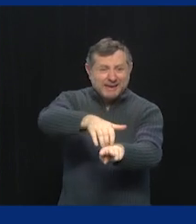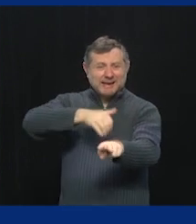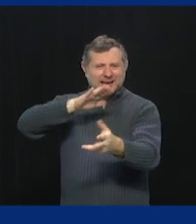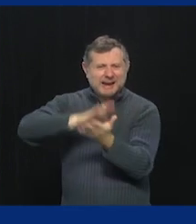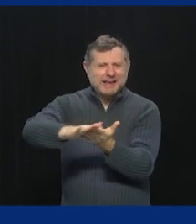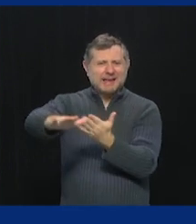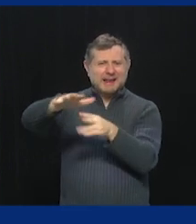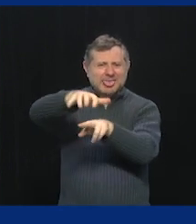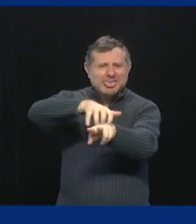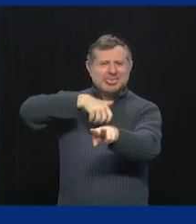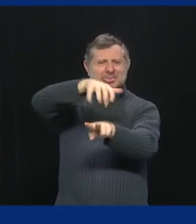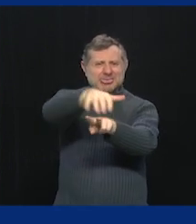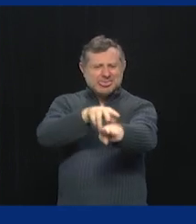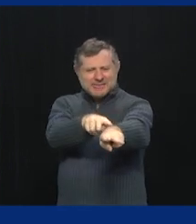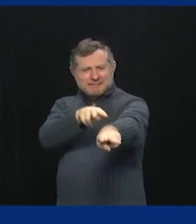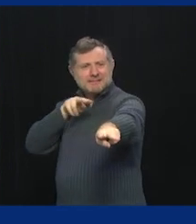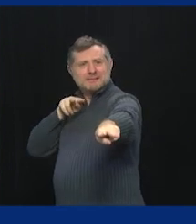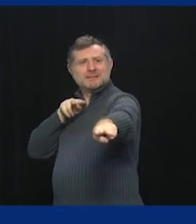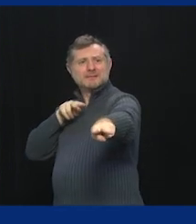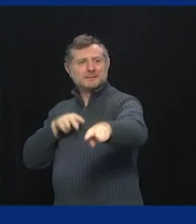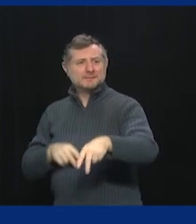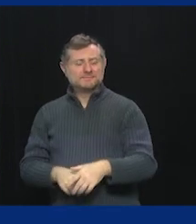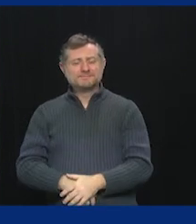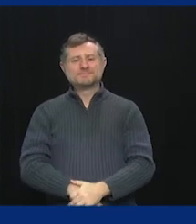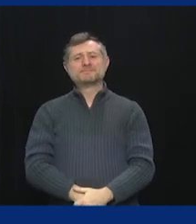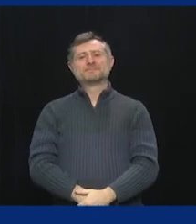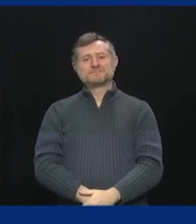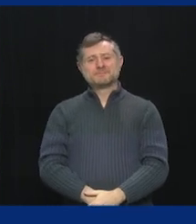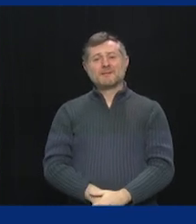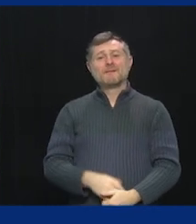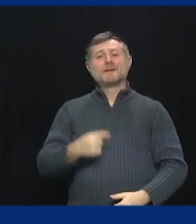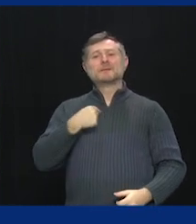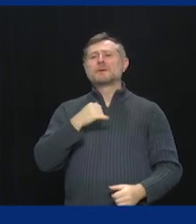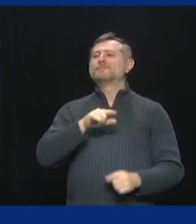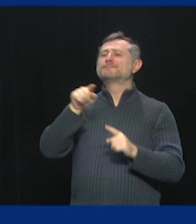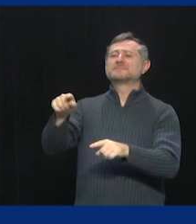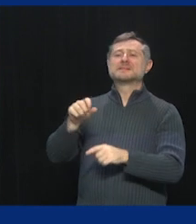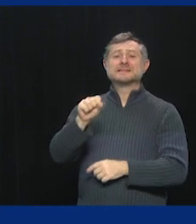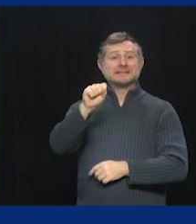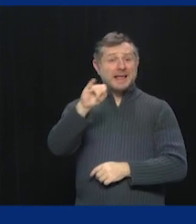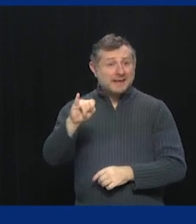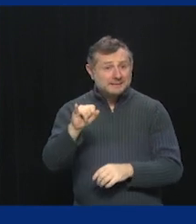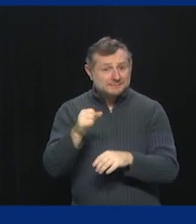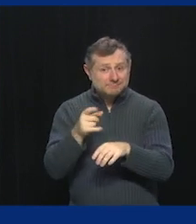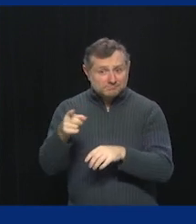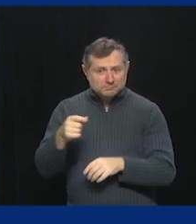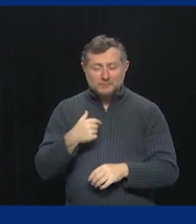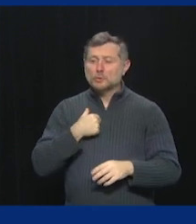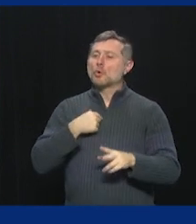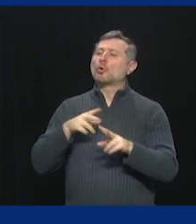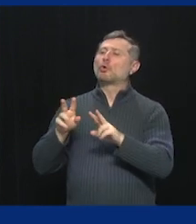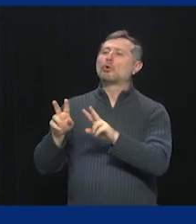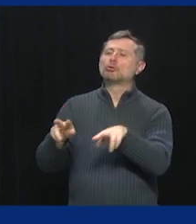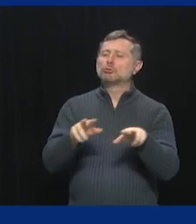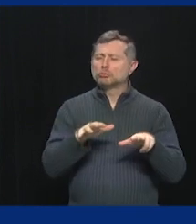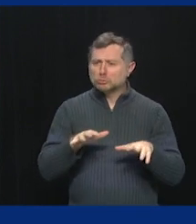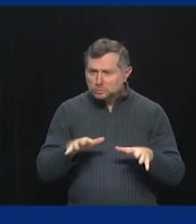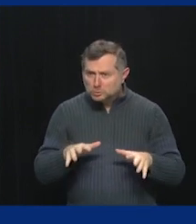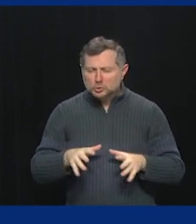and to make them safe again. I also went to Staten Island, went down a street,